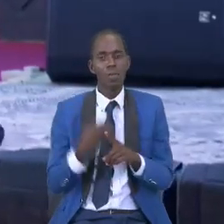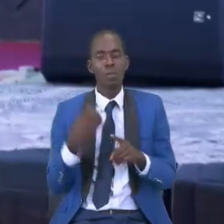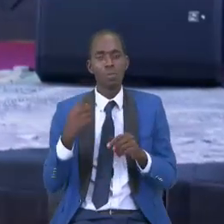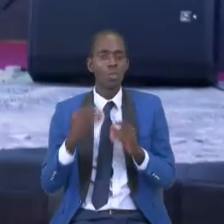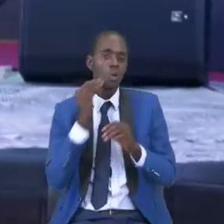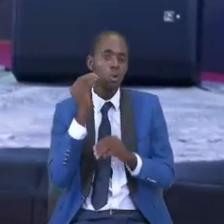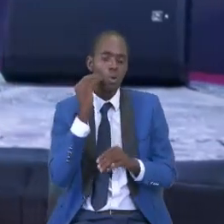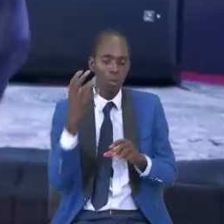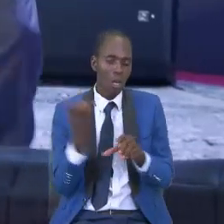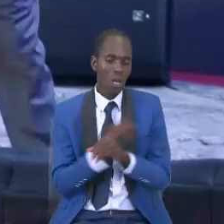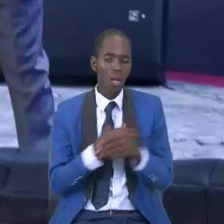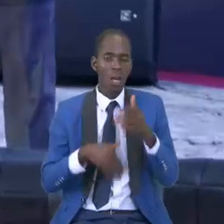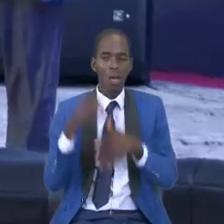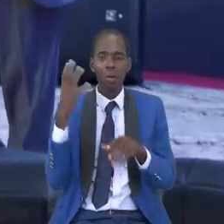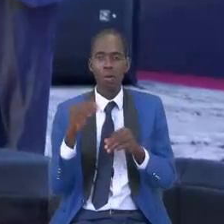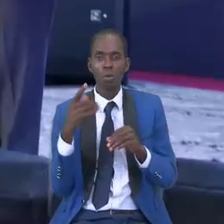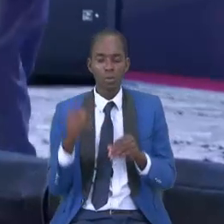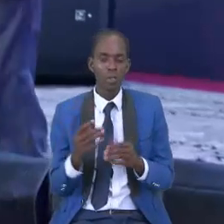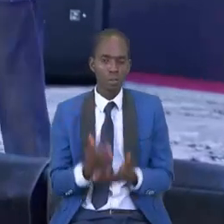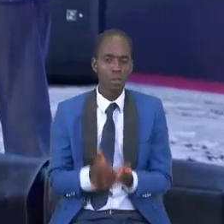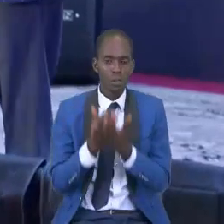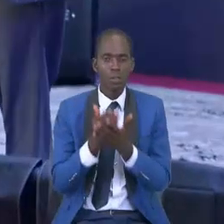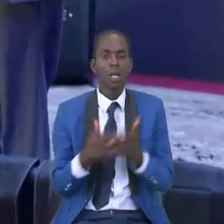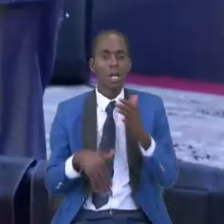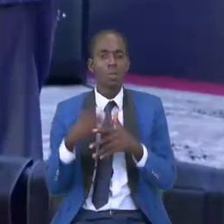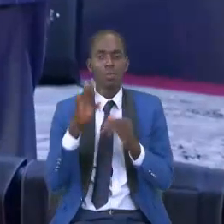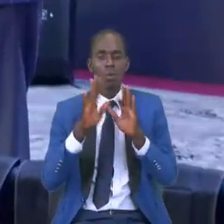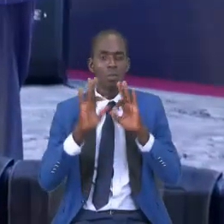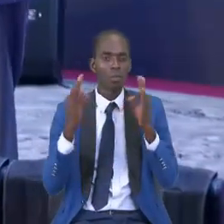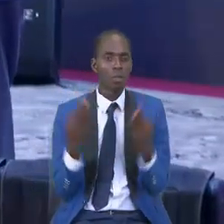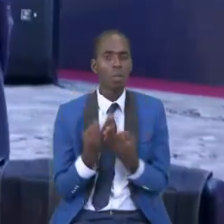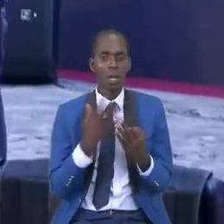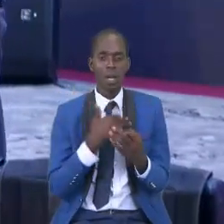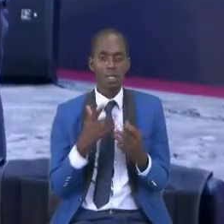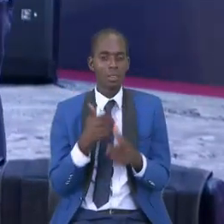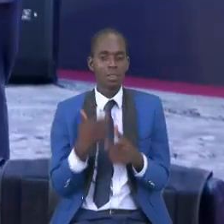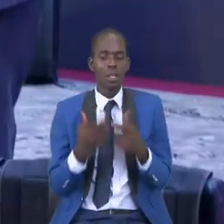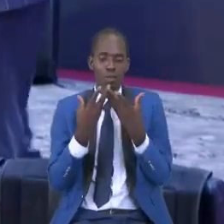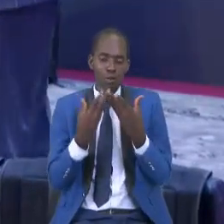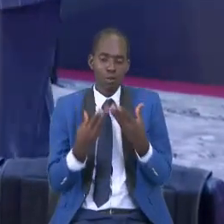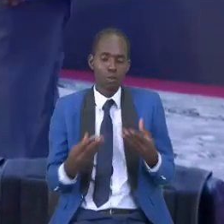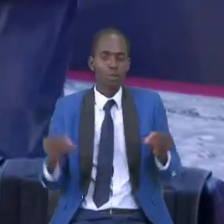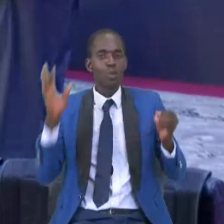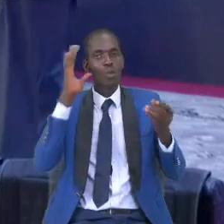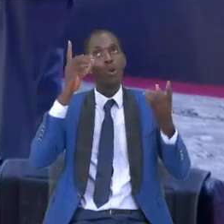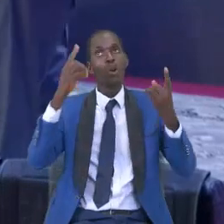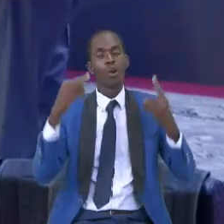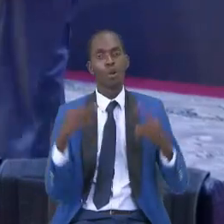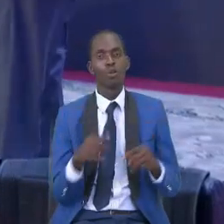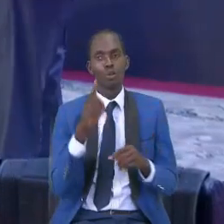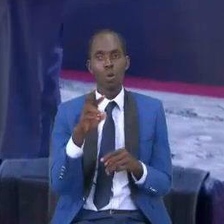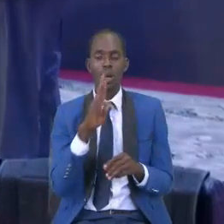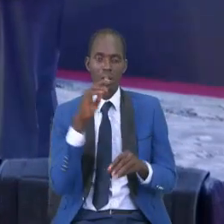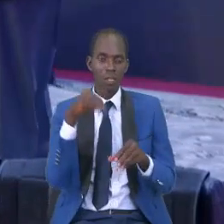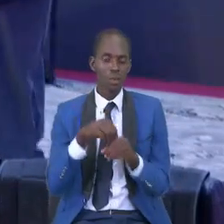your home, and then solution will come. You're into occultism, and you know that that is against